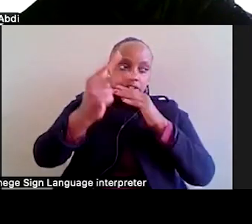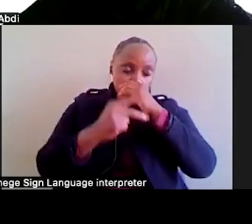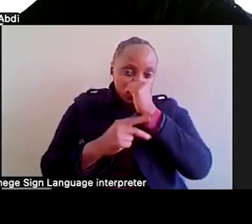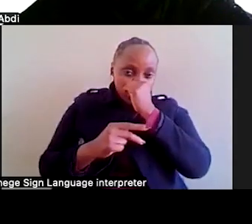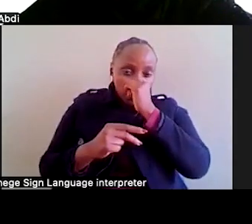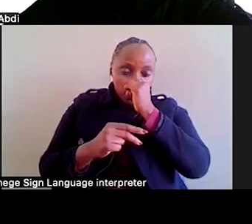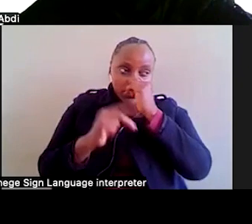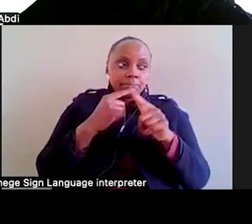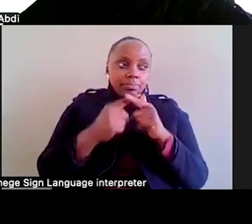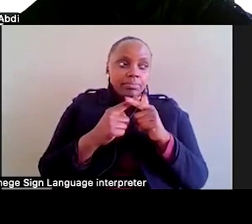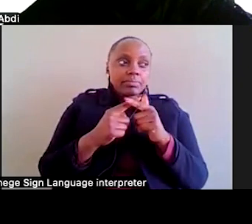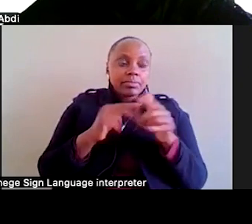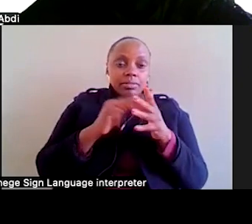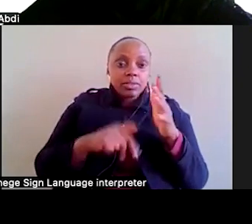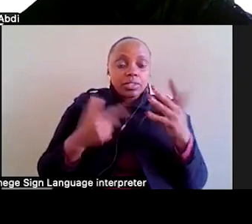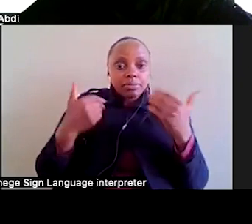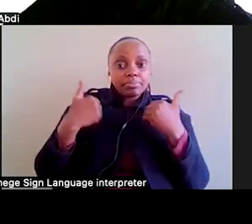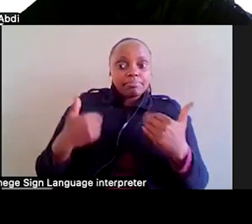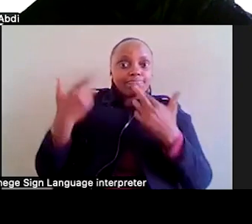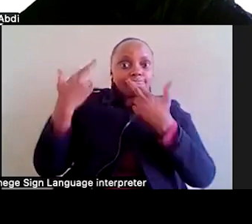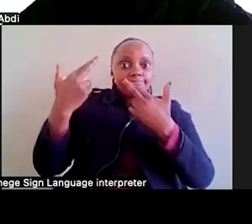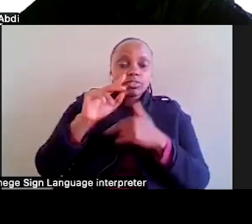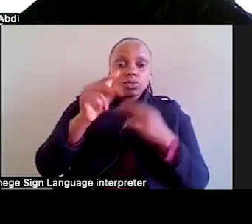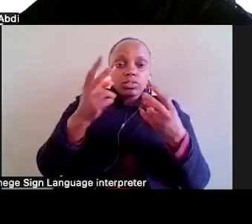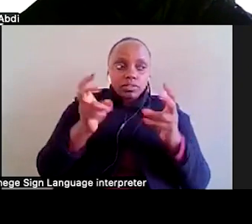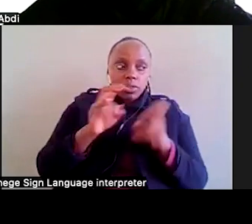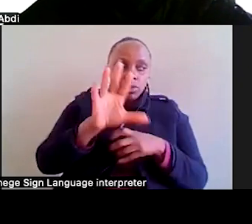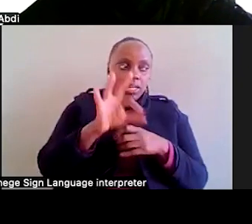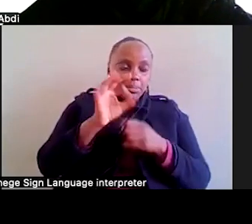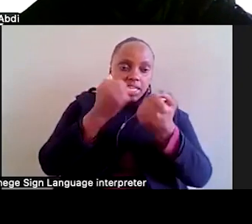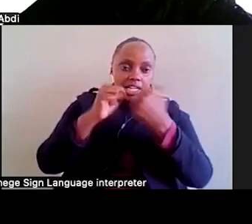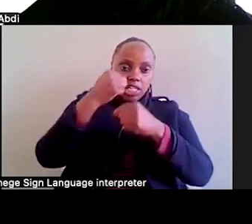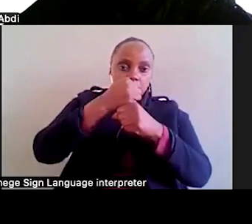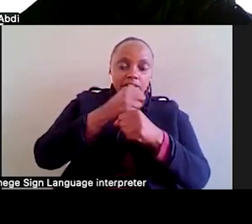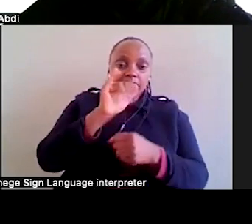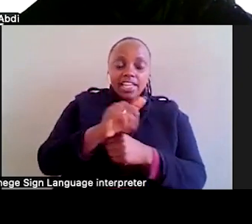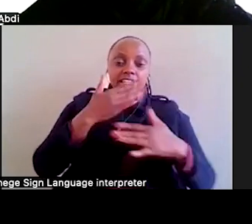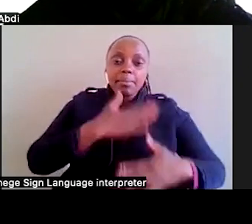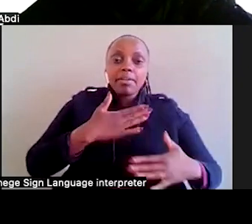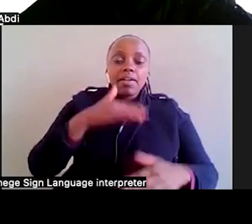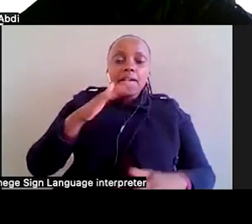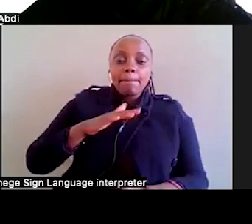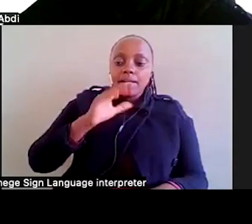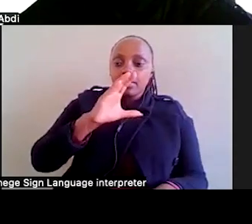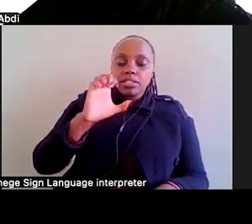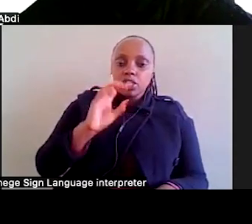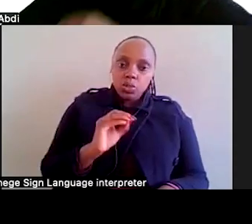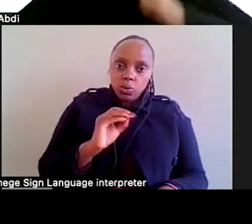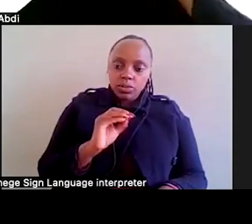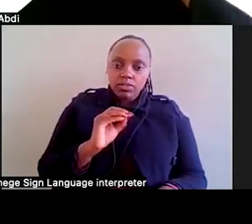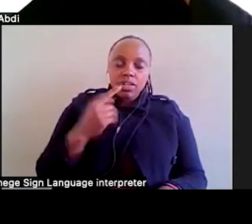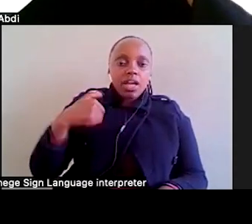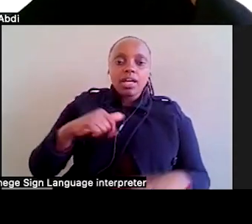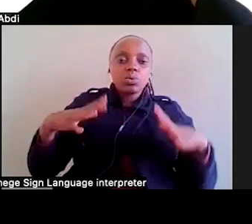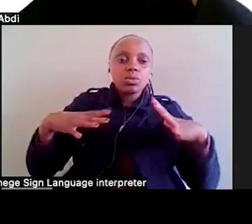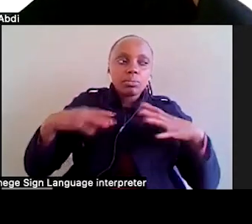Yeah, so I mean, I'm hoping that one of the panelists will pick that up. This appreciation to Madam CEO. We are proud of you for the